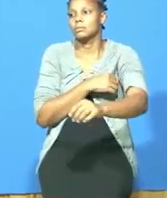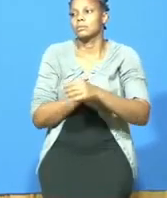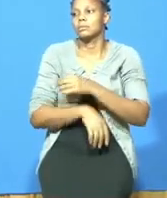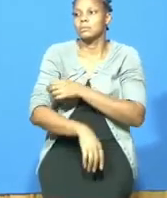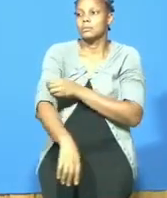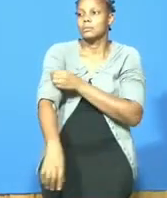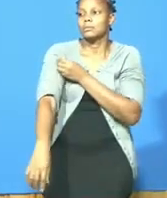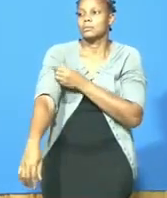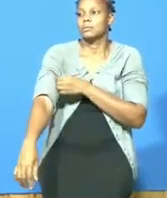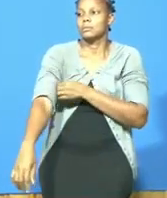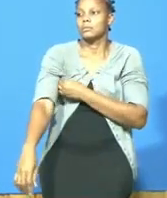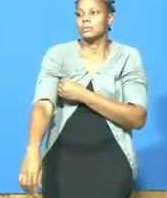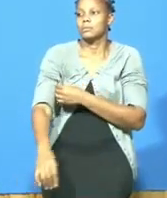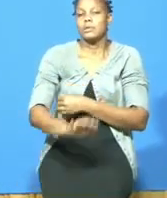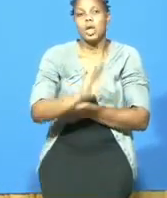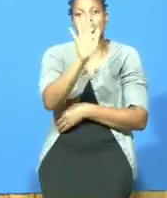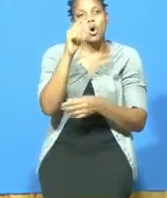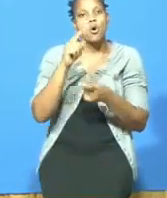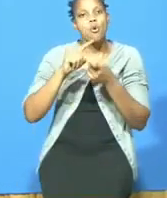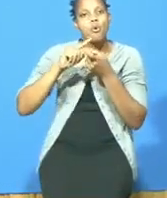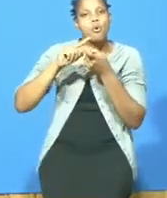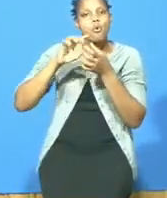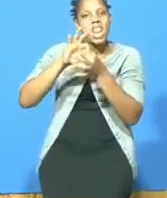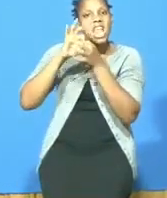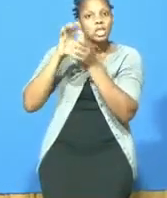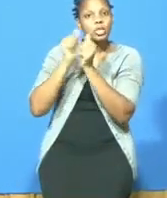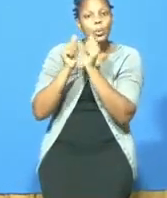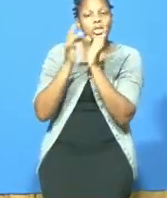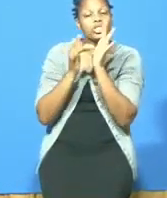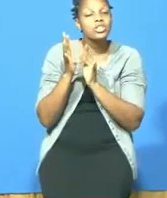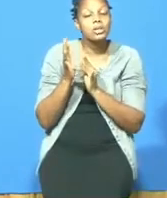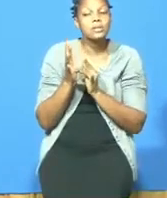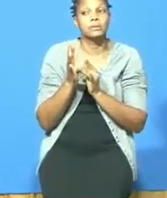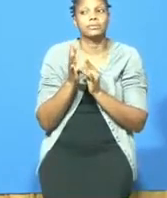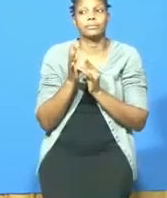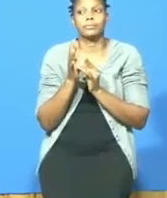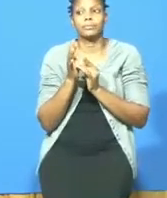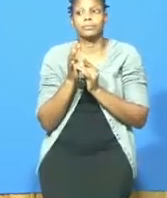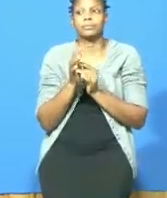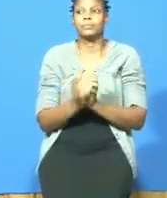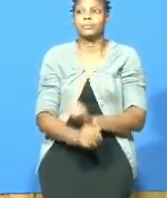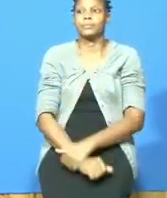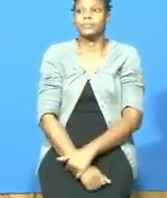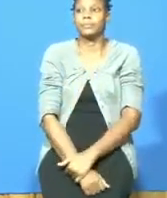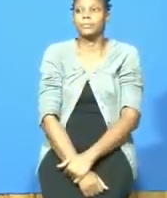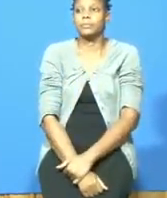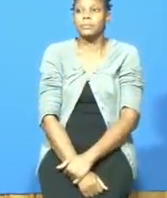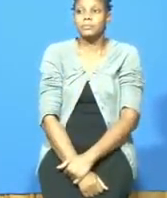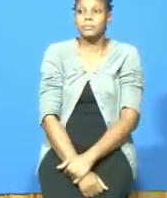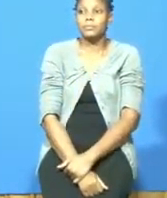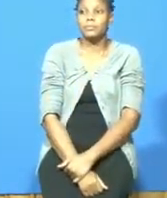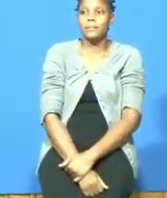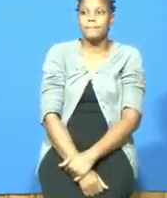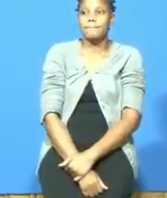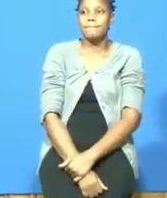It's your relationship with Jesus. Let me hasten on. So they're